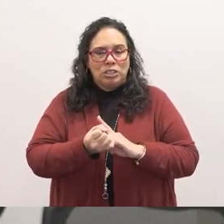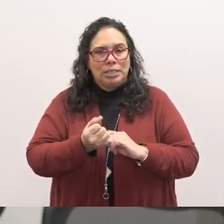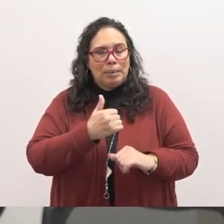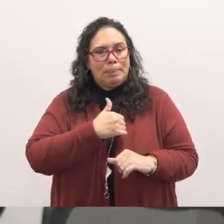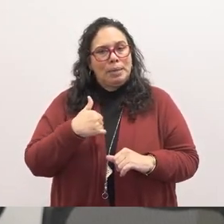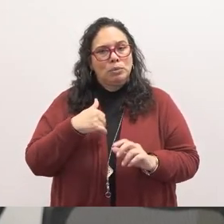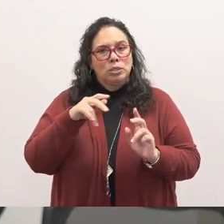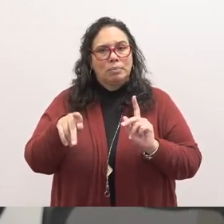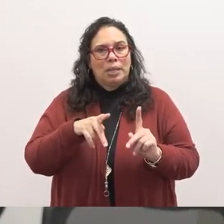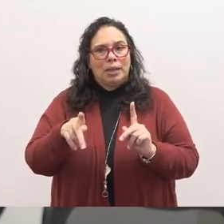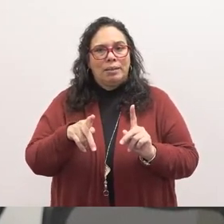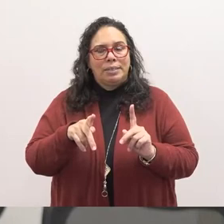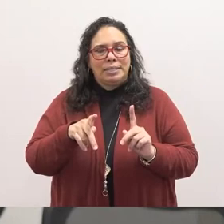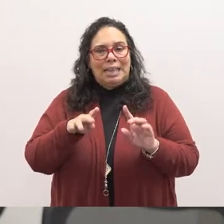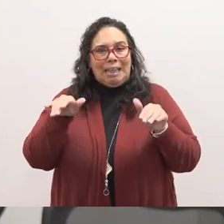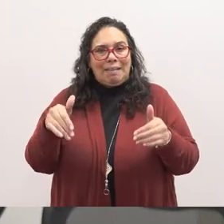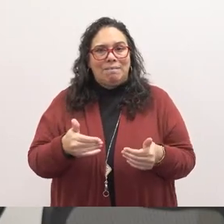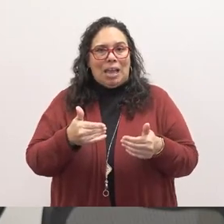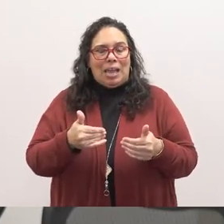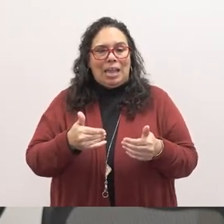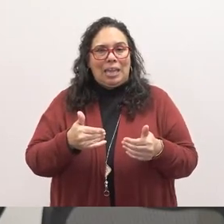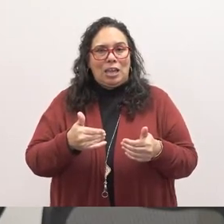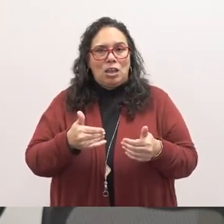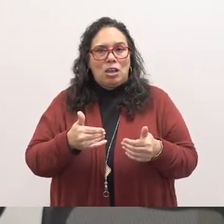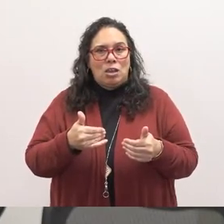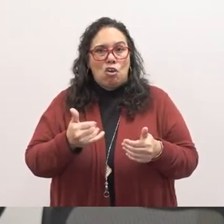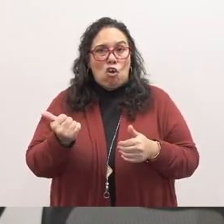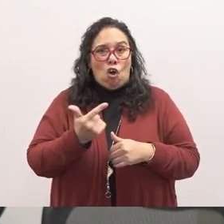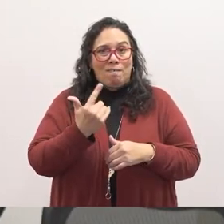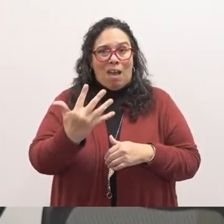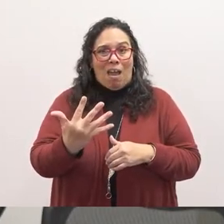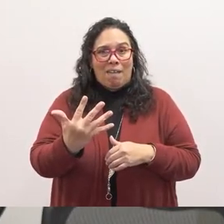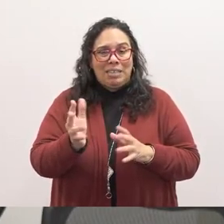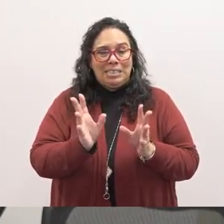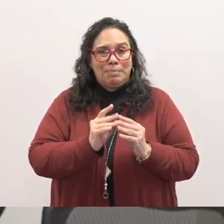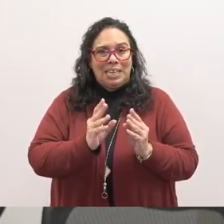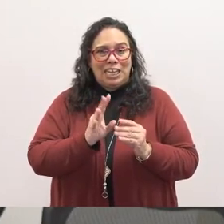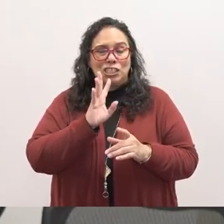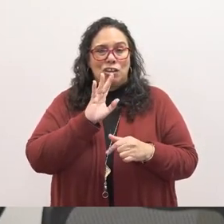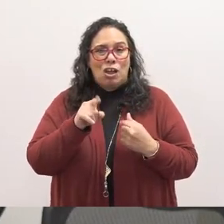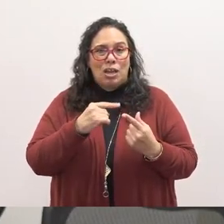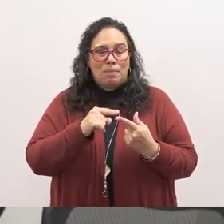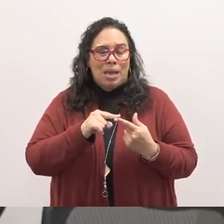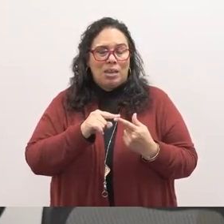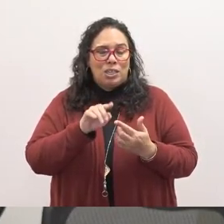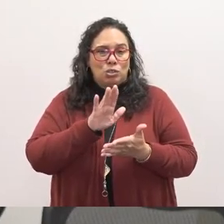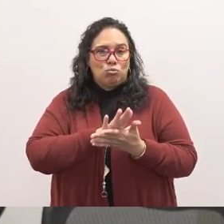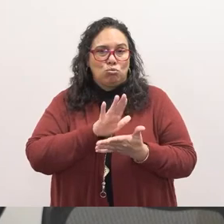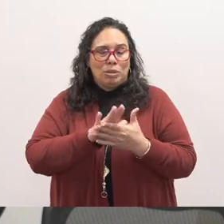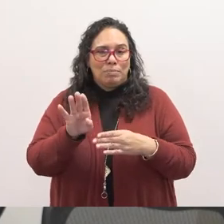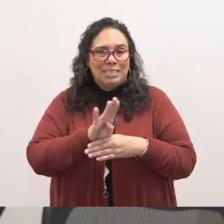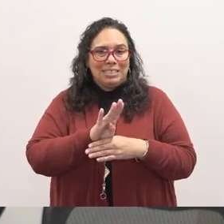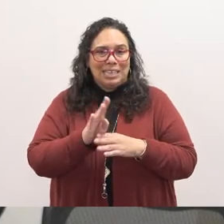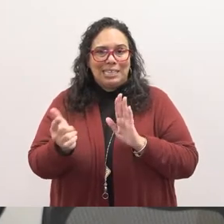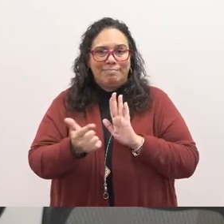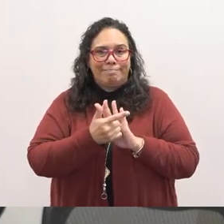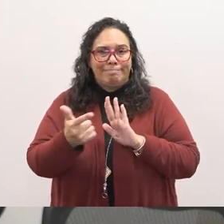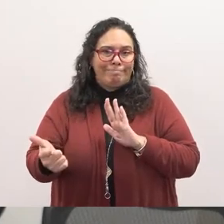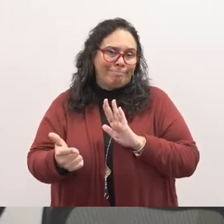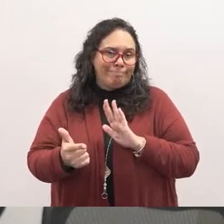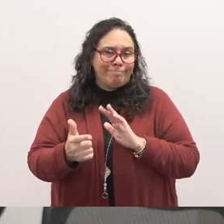public invite the whole board to a meeting and you all show up to talk about school business. That's going to be a Brown Act violation if it's not agendized and